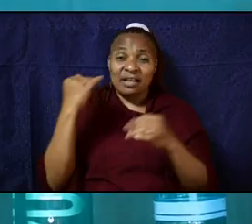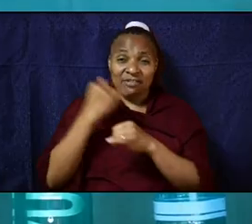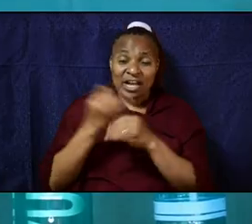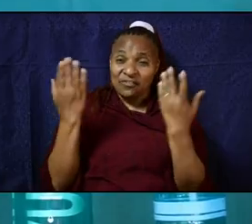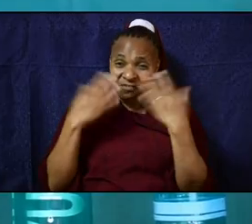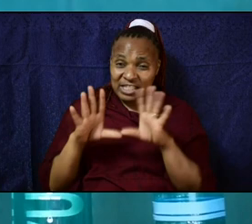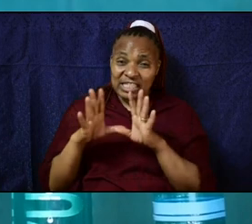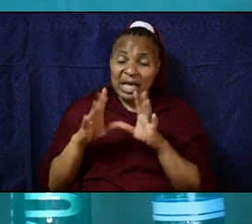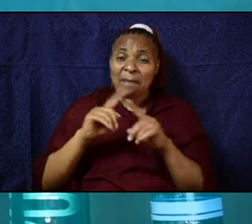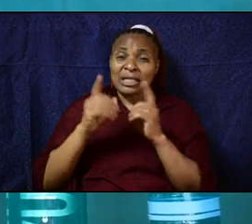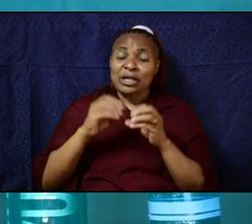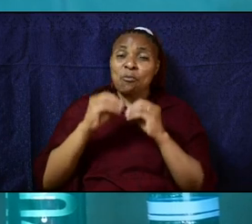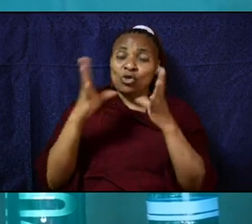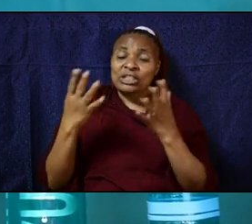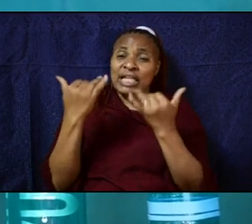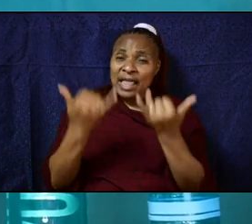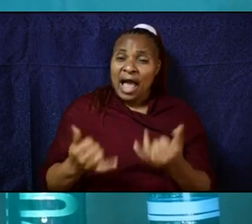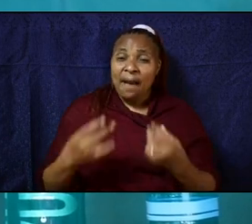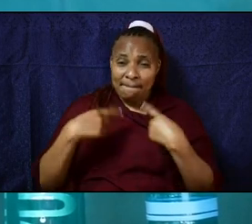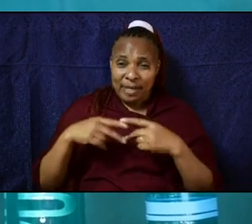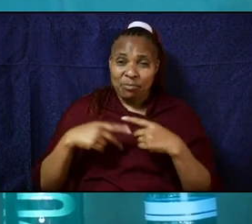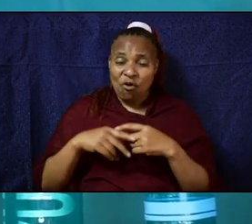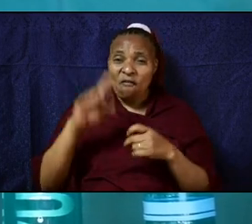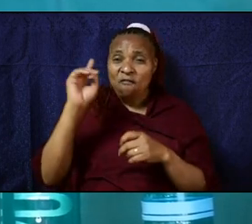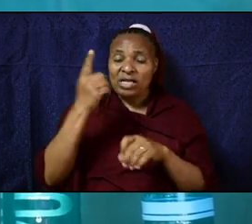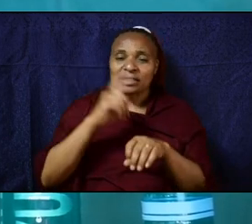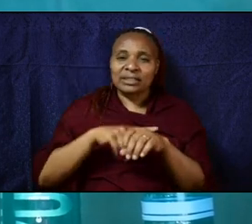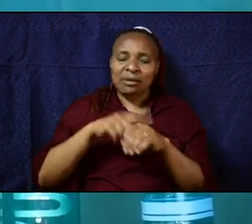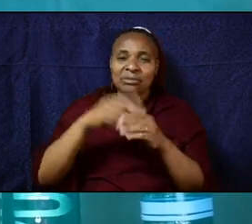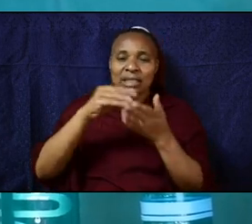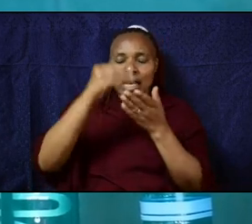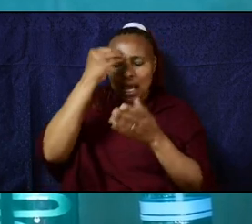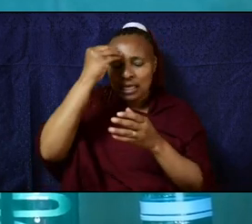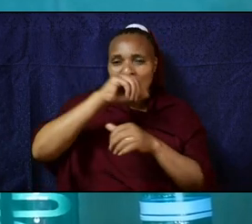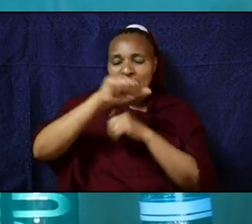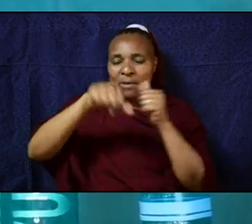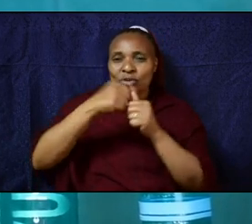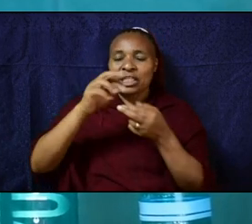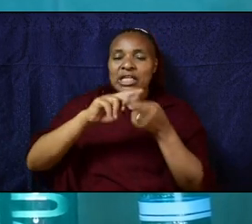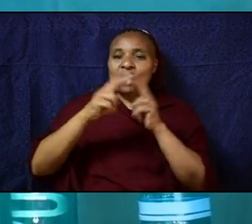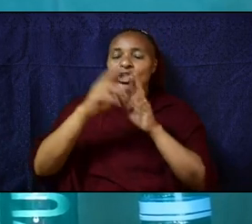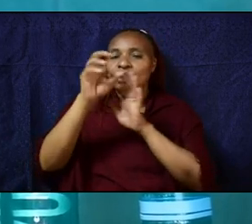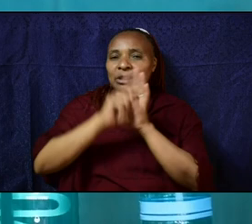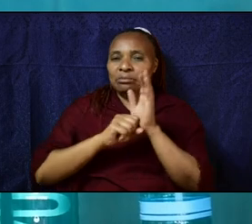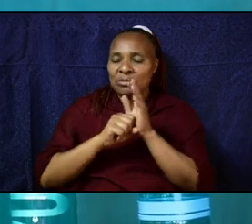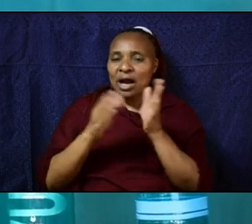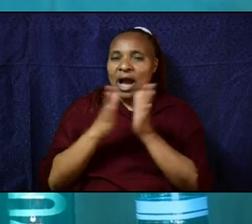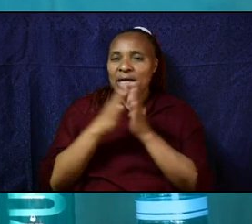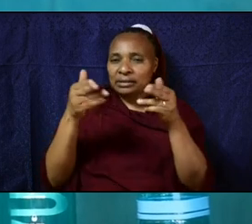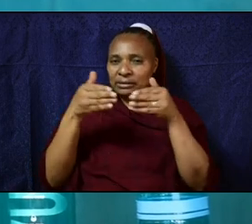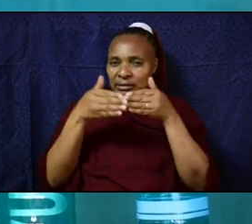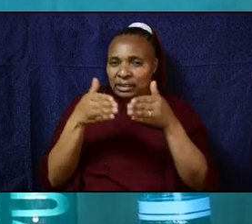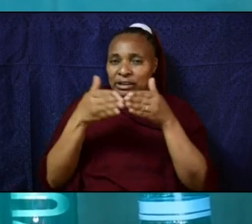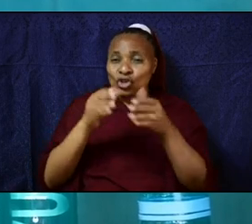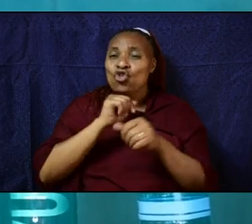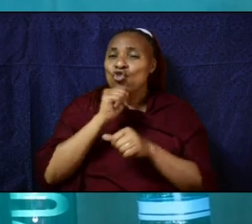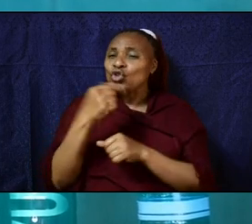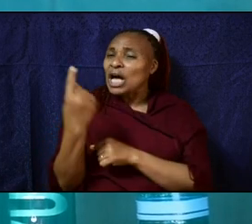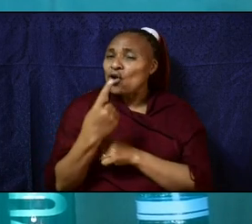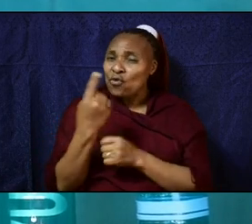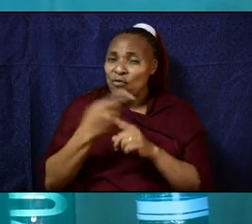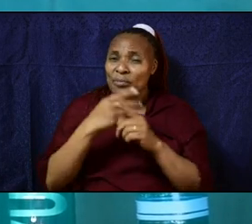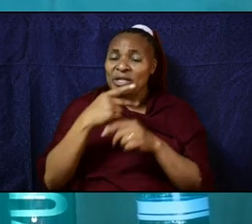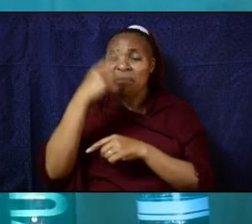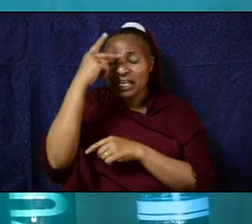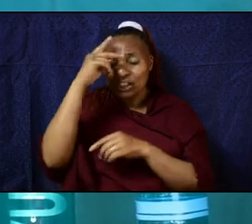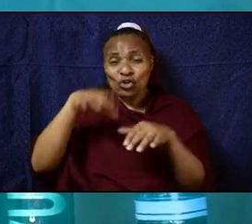that most young people, the first time they learned about, you know, relationships and sex, it wasn't even from their parents or the